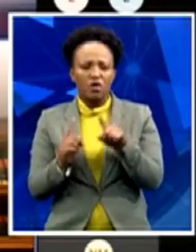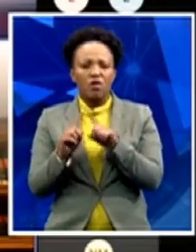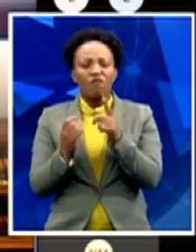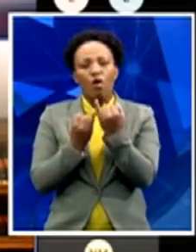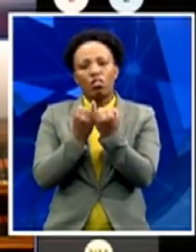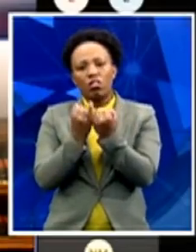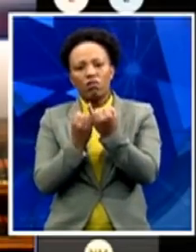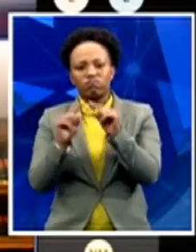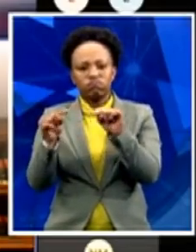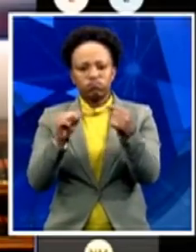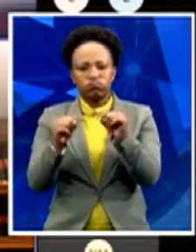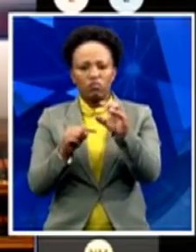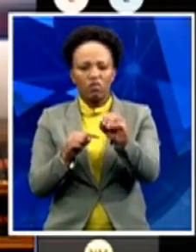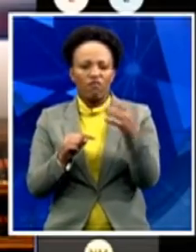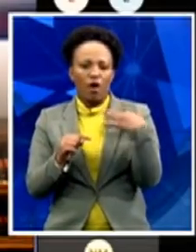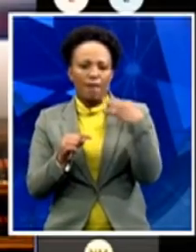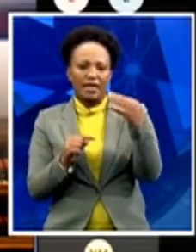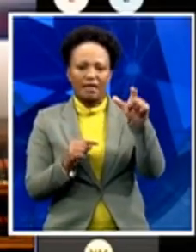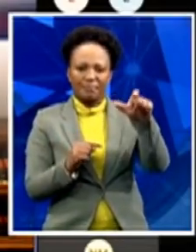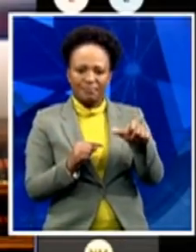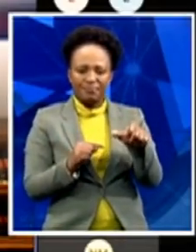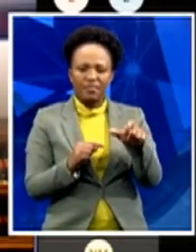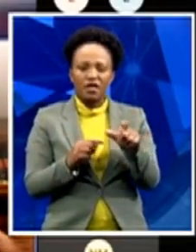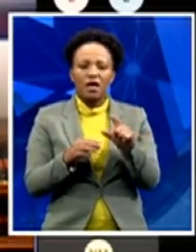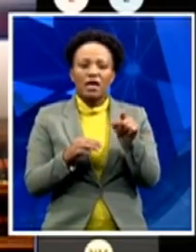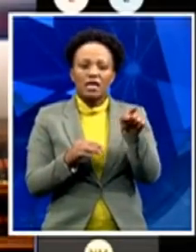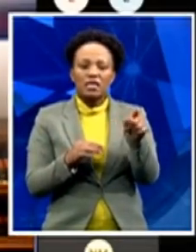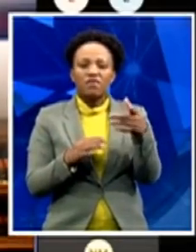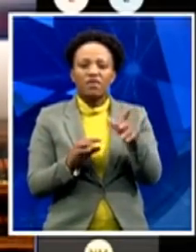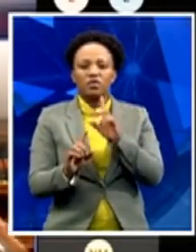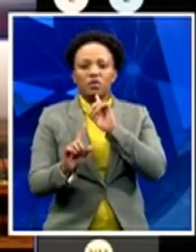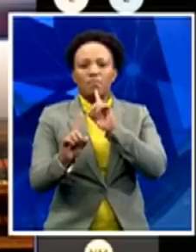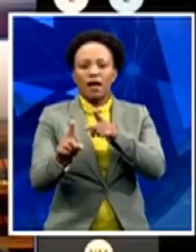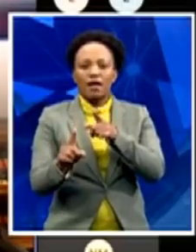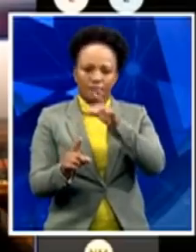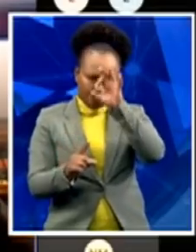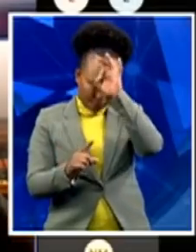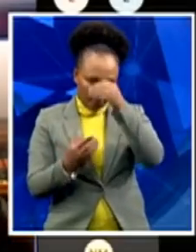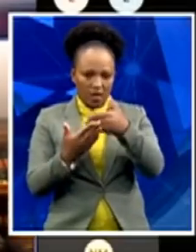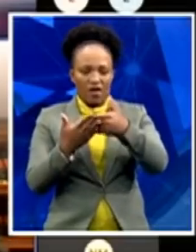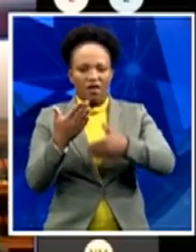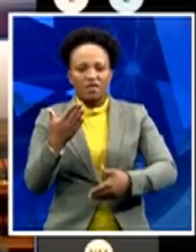with regard to his stance that the affidavit of Ms. Duarte is not properly before the court.